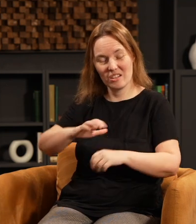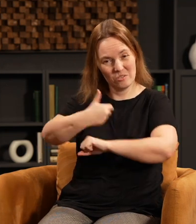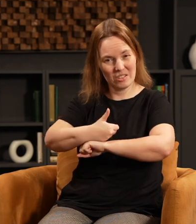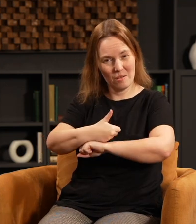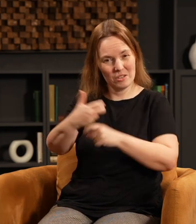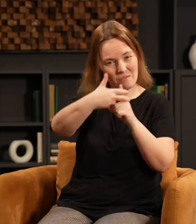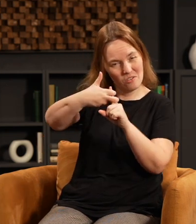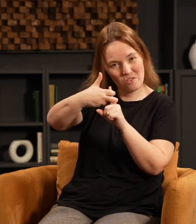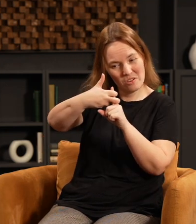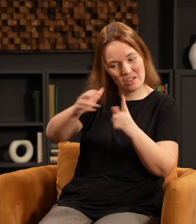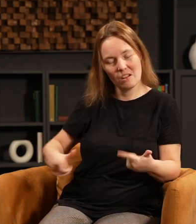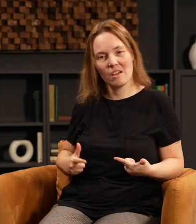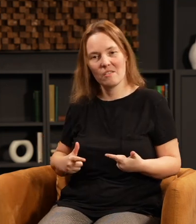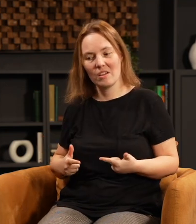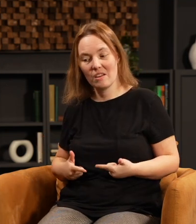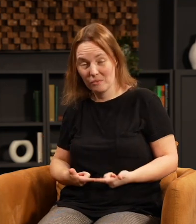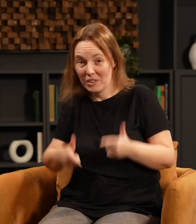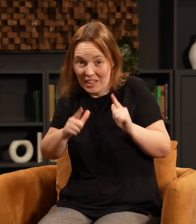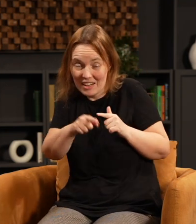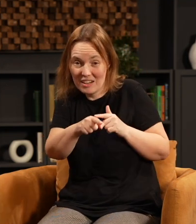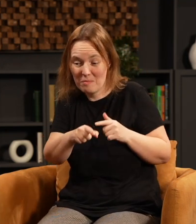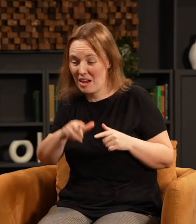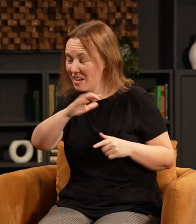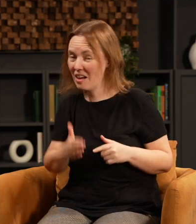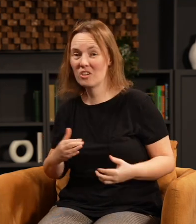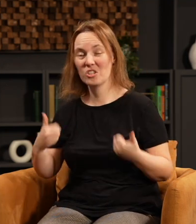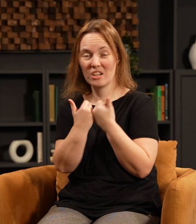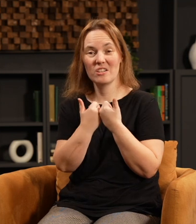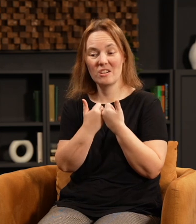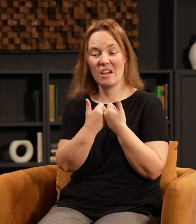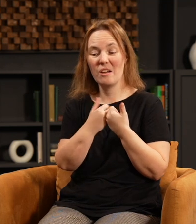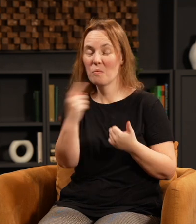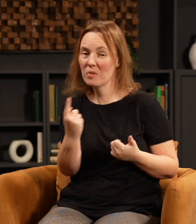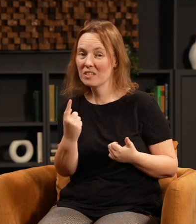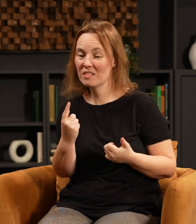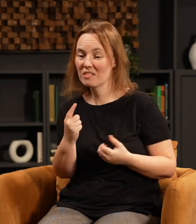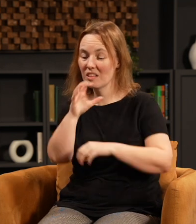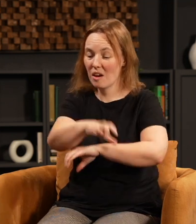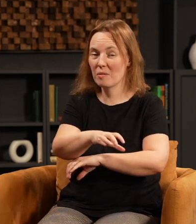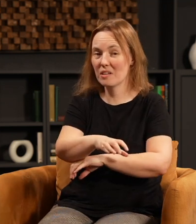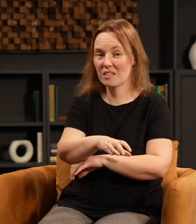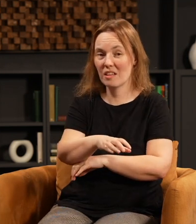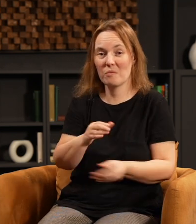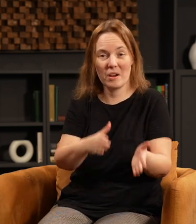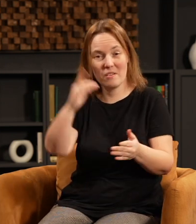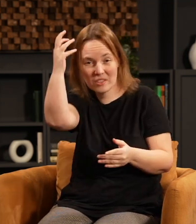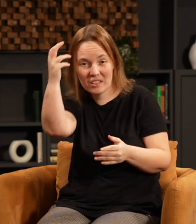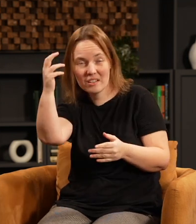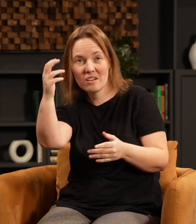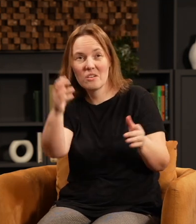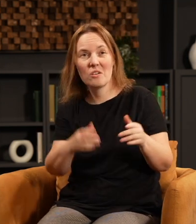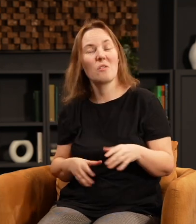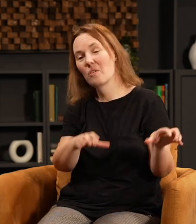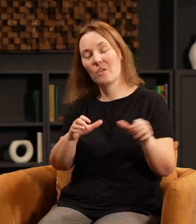life. And if we allow him to, or if we never deal with it, never challenge it, then once he occupies that area of thinking or the way of getting us to